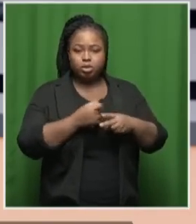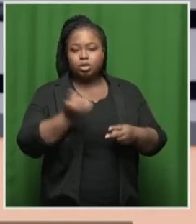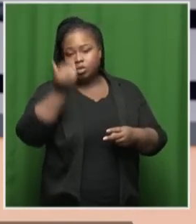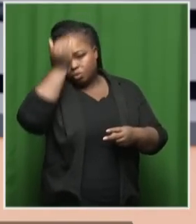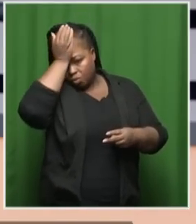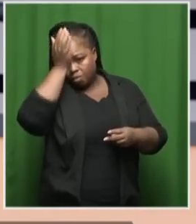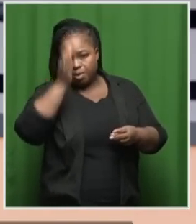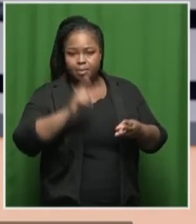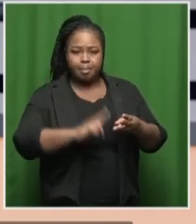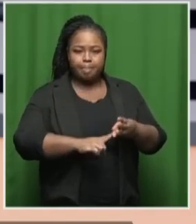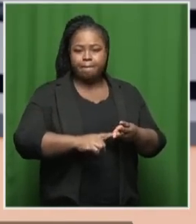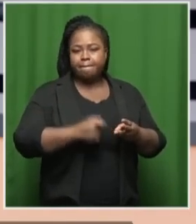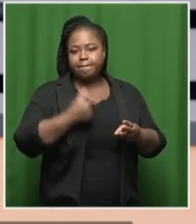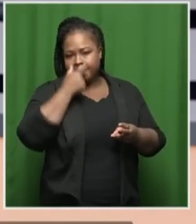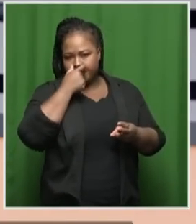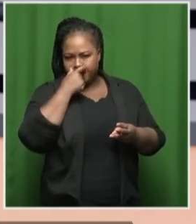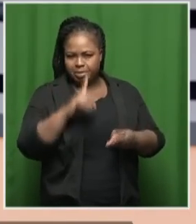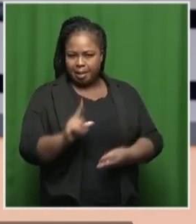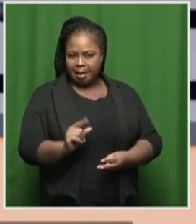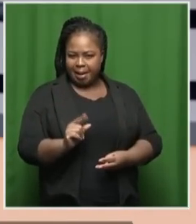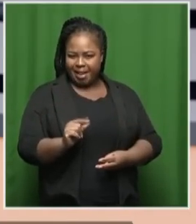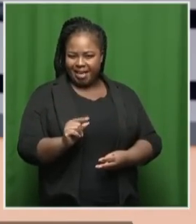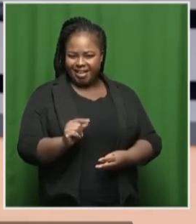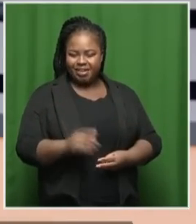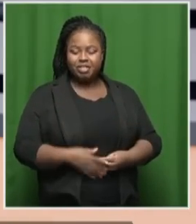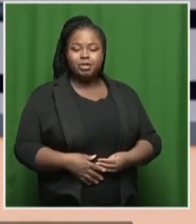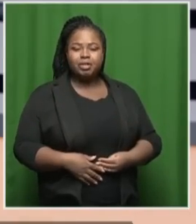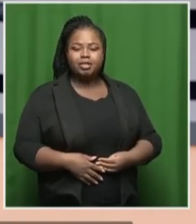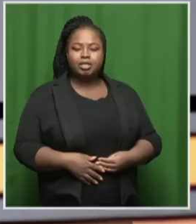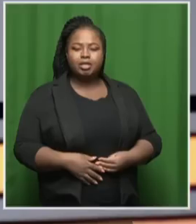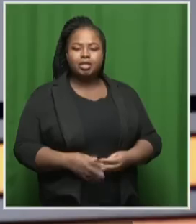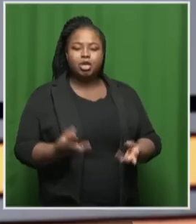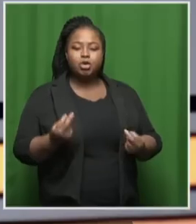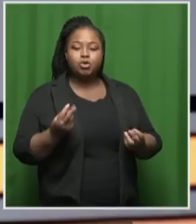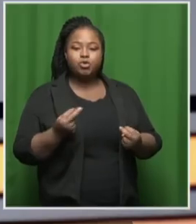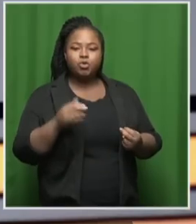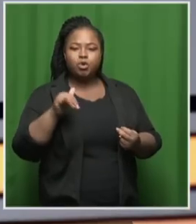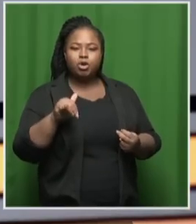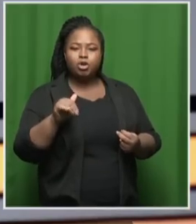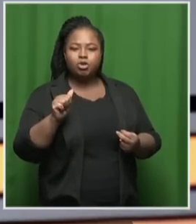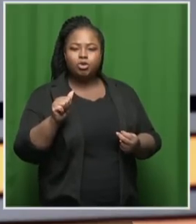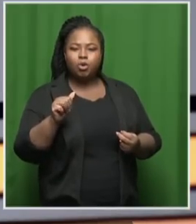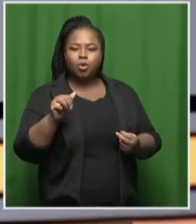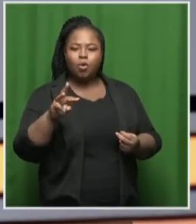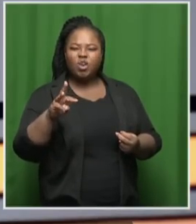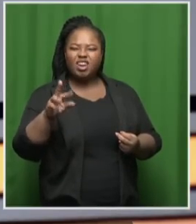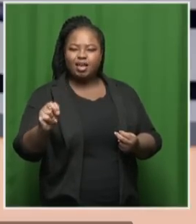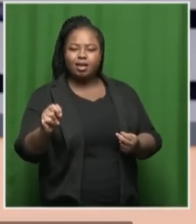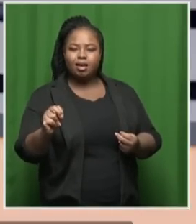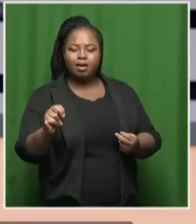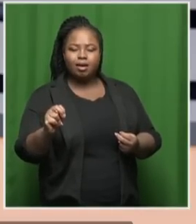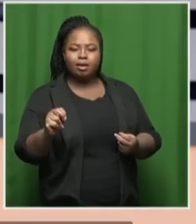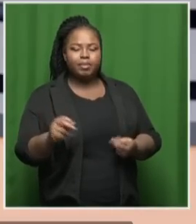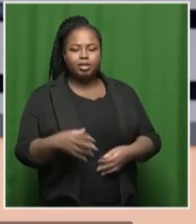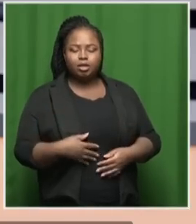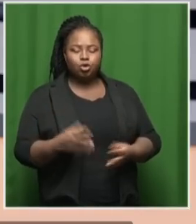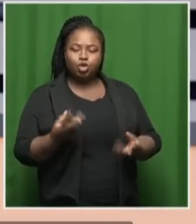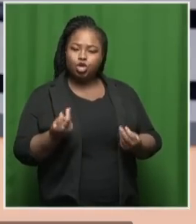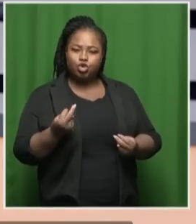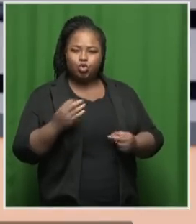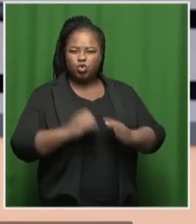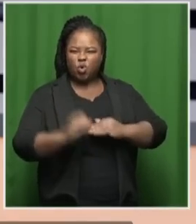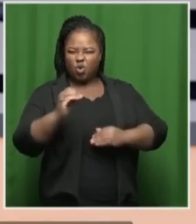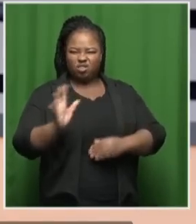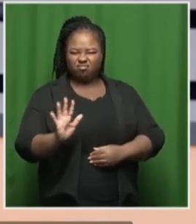Ramaphosa, and that one's quite an interesting one, of our president, the new yawn, as opposed to the new dawn. I mean, there's a real sort